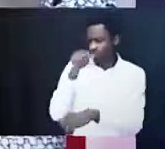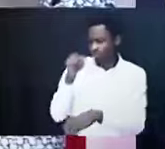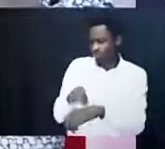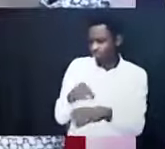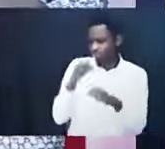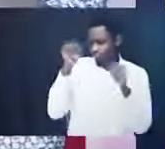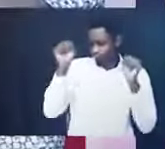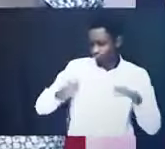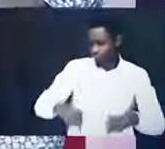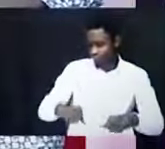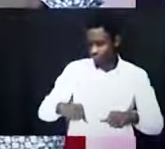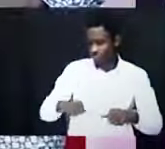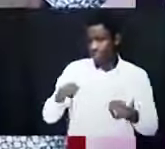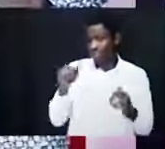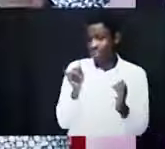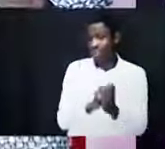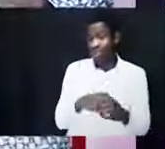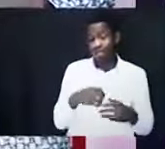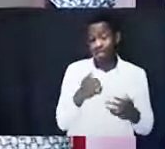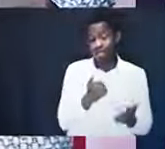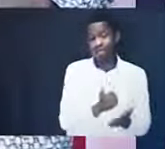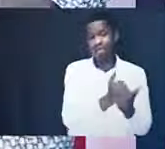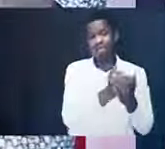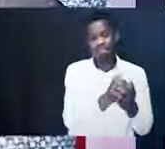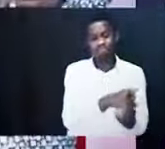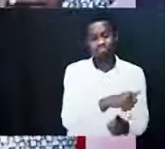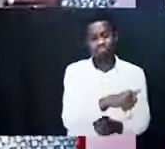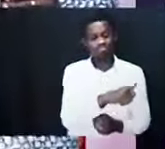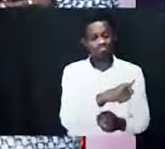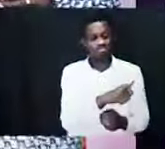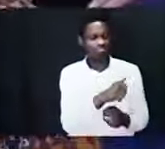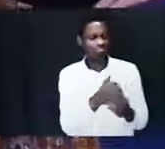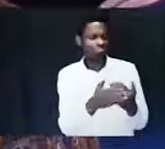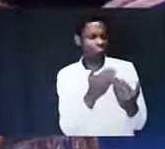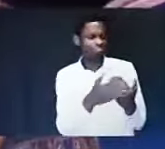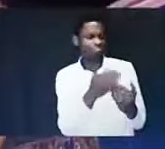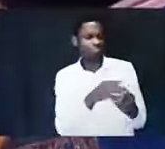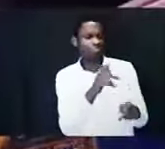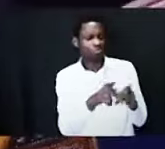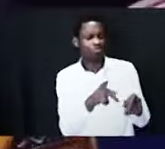that enables ordinary people to do extraordinary